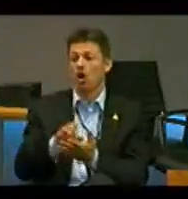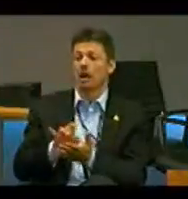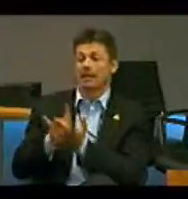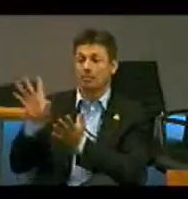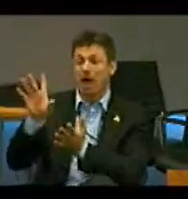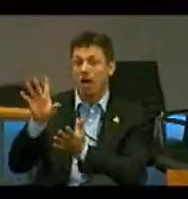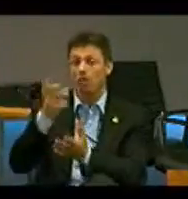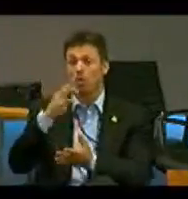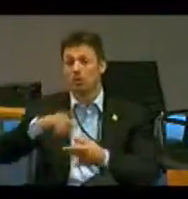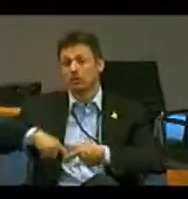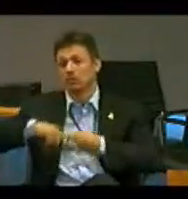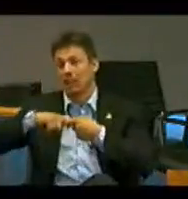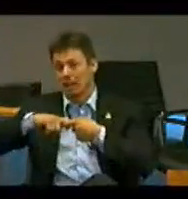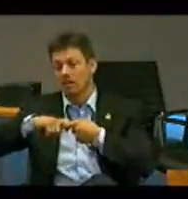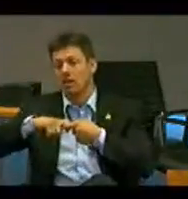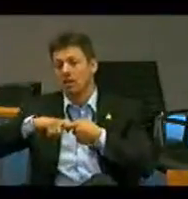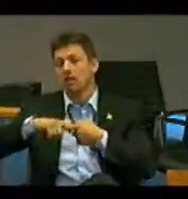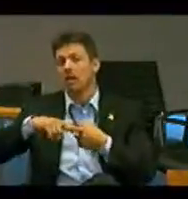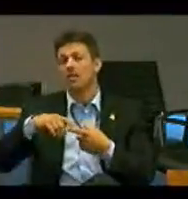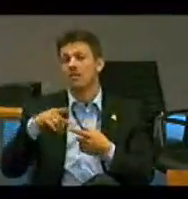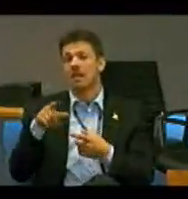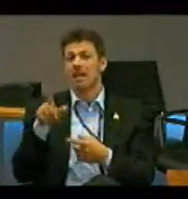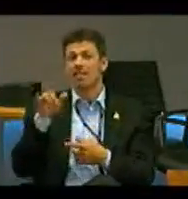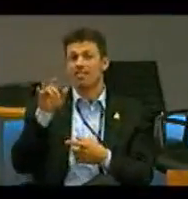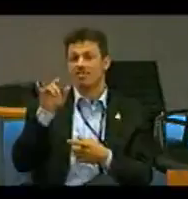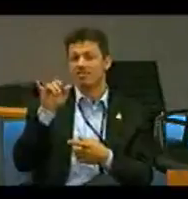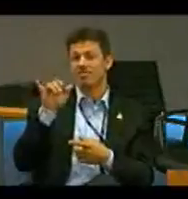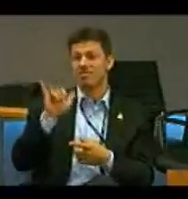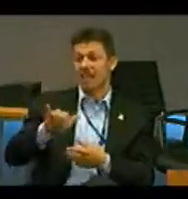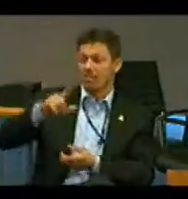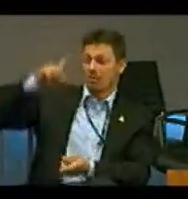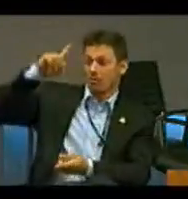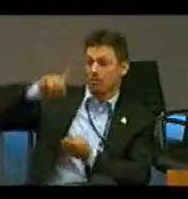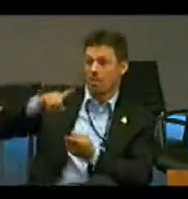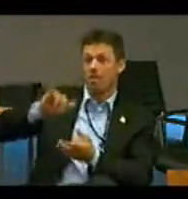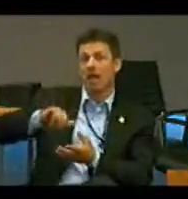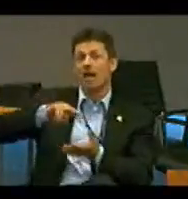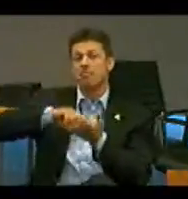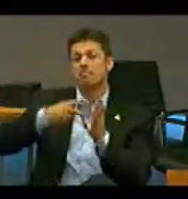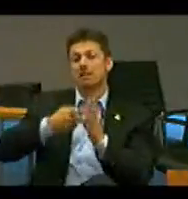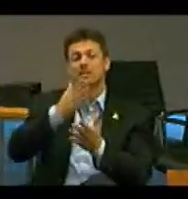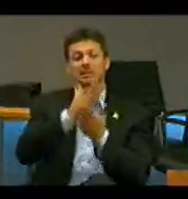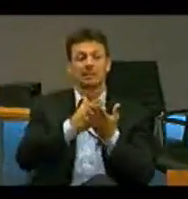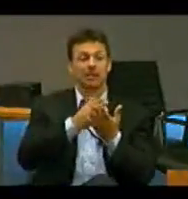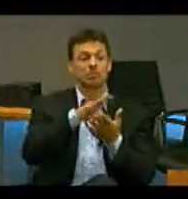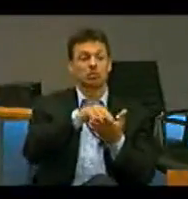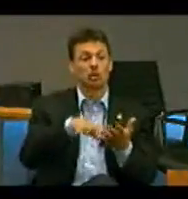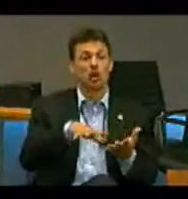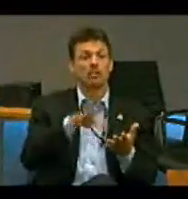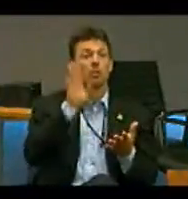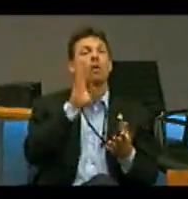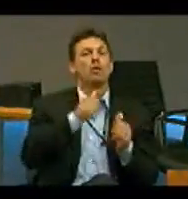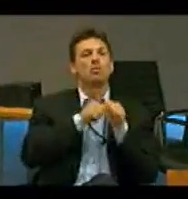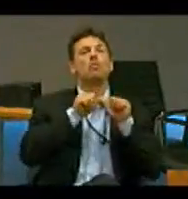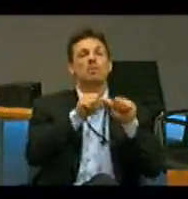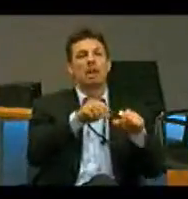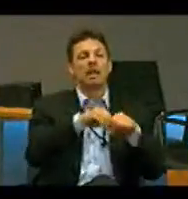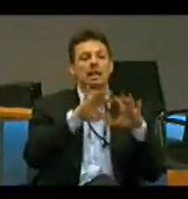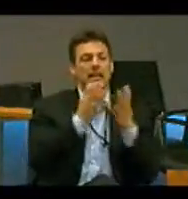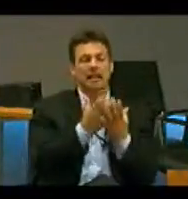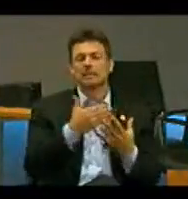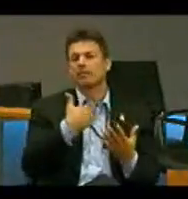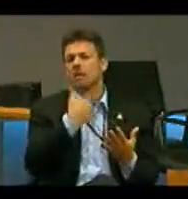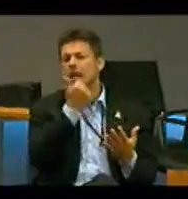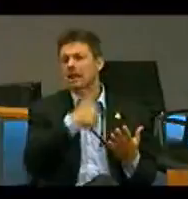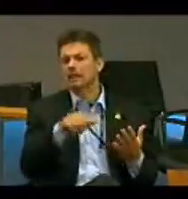suspended, and that is lessened, that means that certain students will remain in class. And have there been any